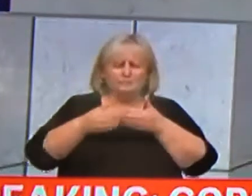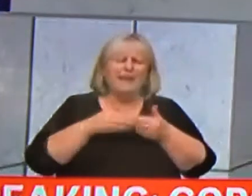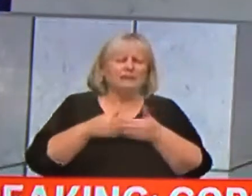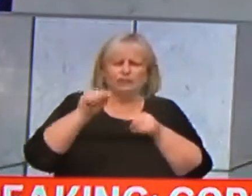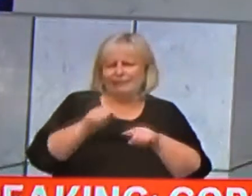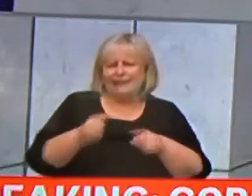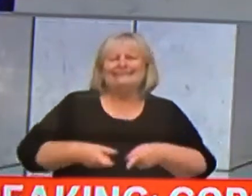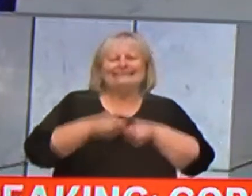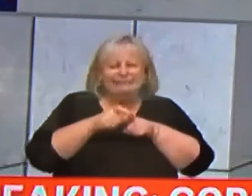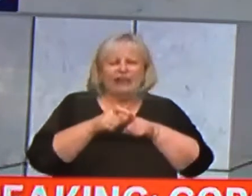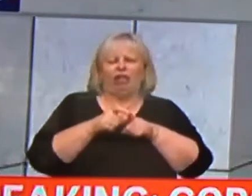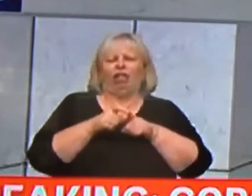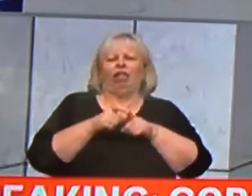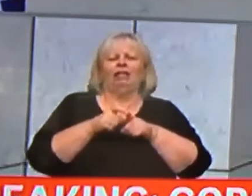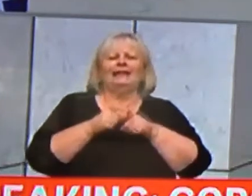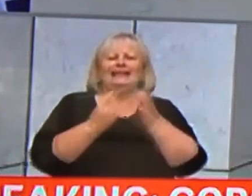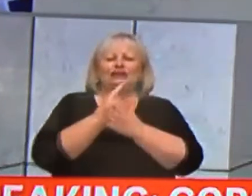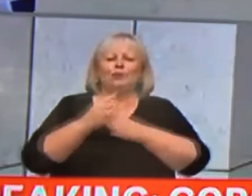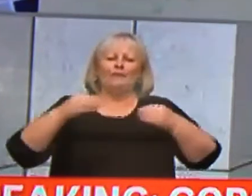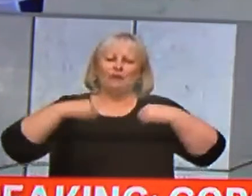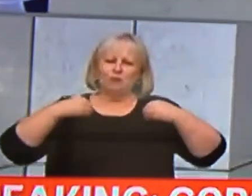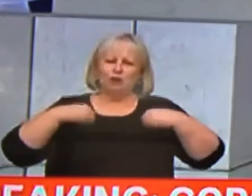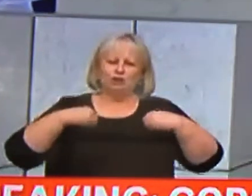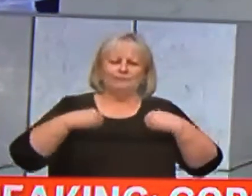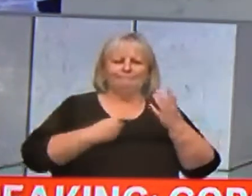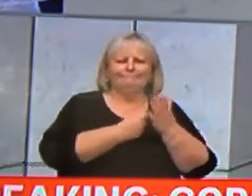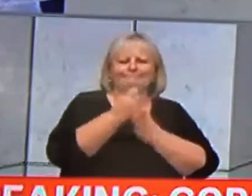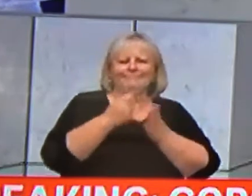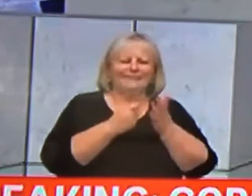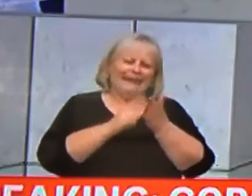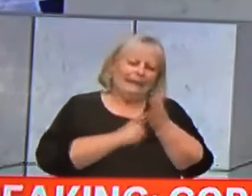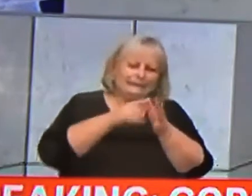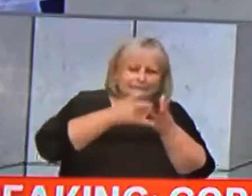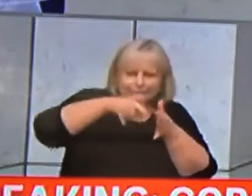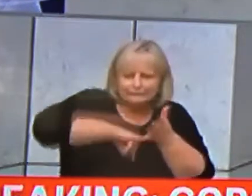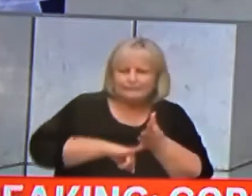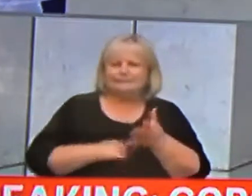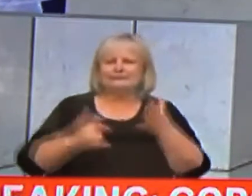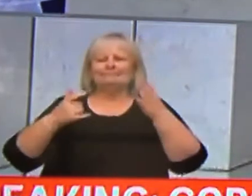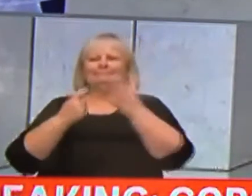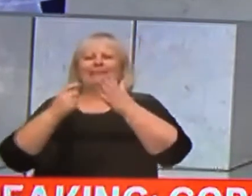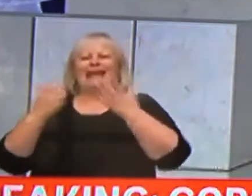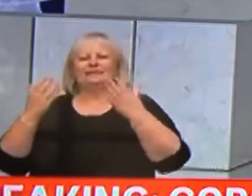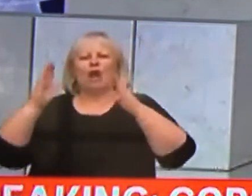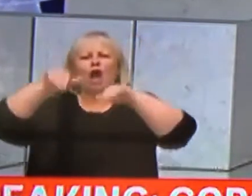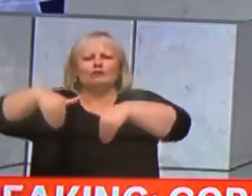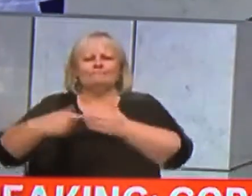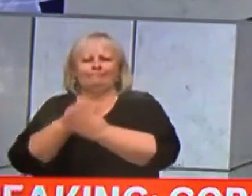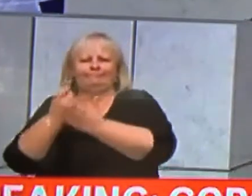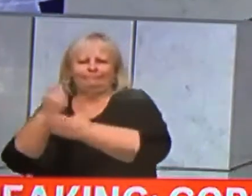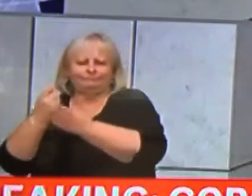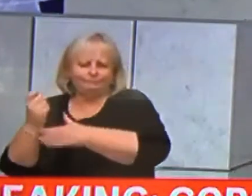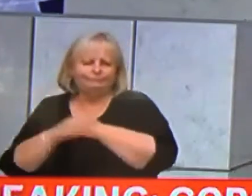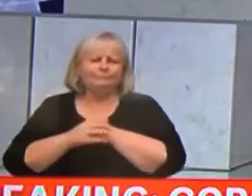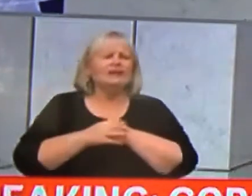issue of commercial tenancies and also dealing ultimately with residential tenancies as well. So in conclusion,